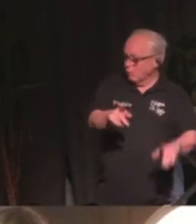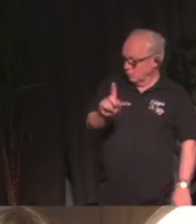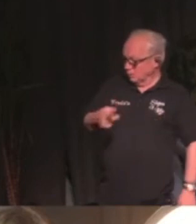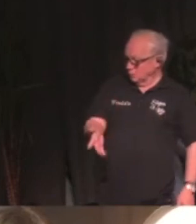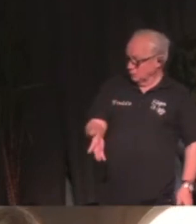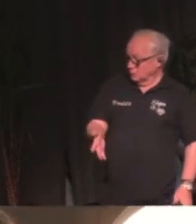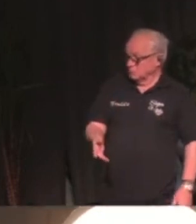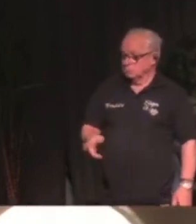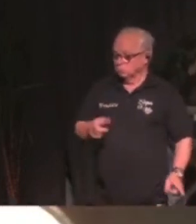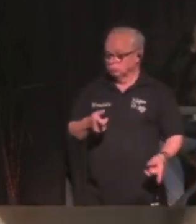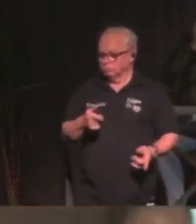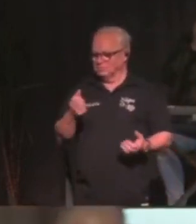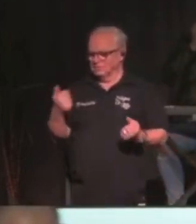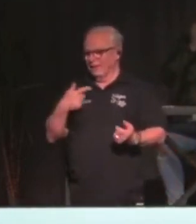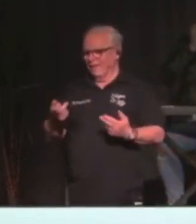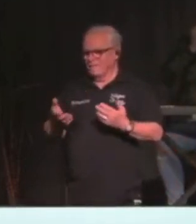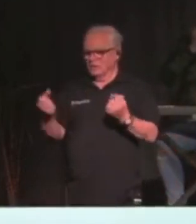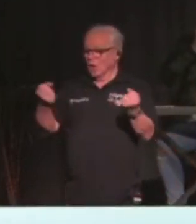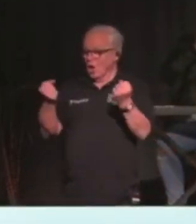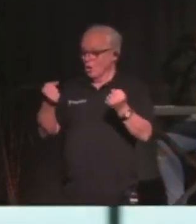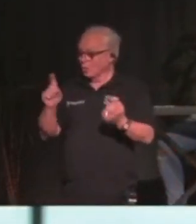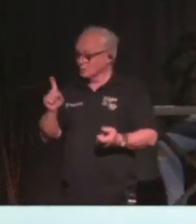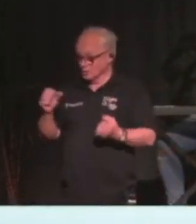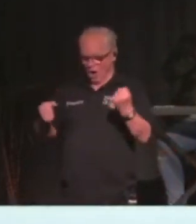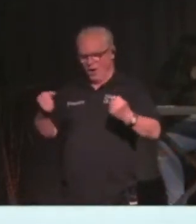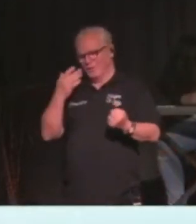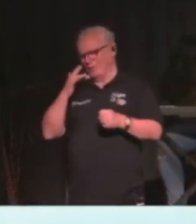come on. That car was a blessing that you had from the Lord.